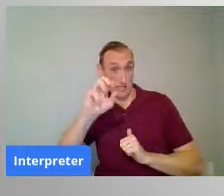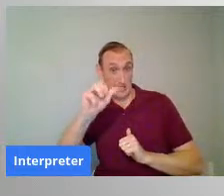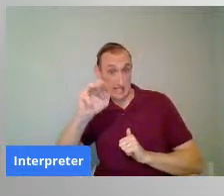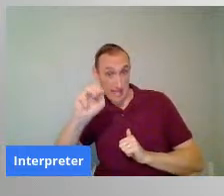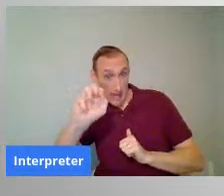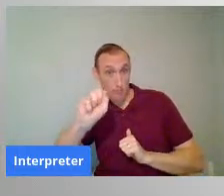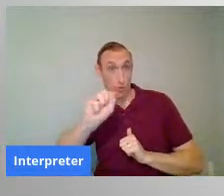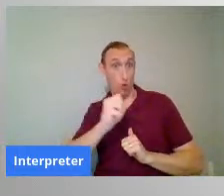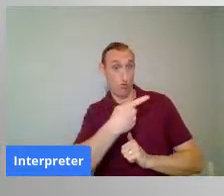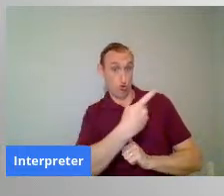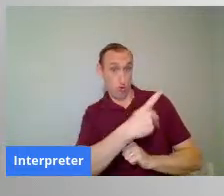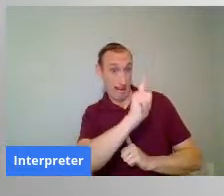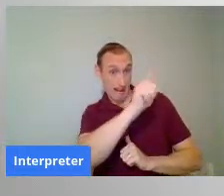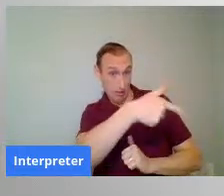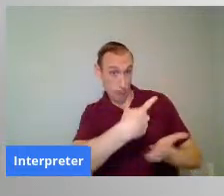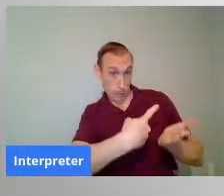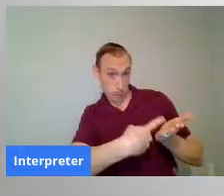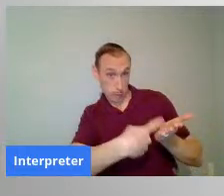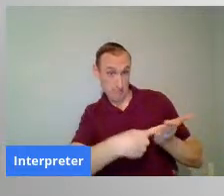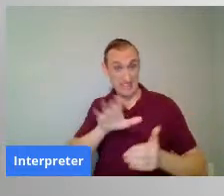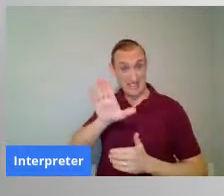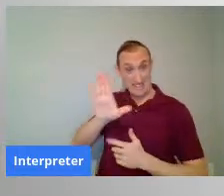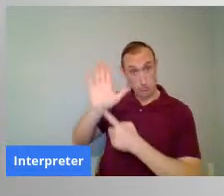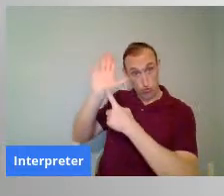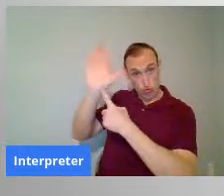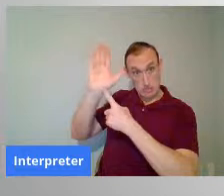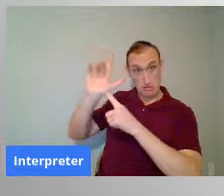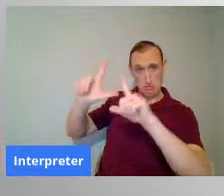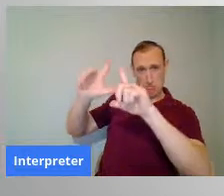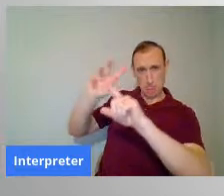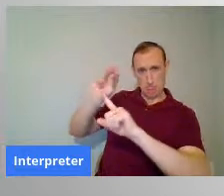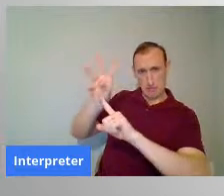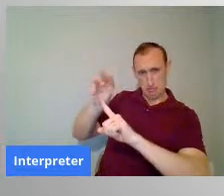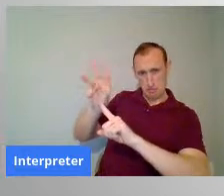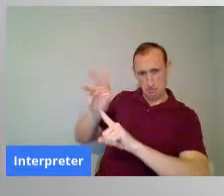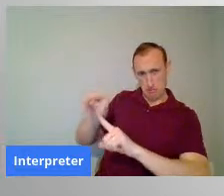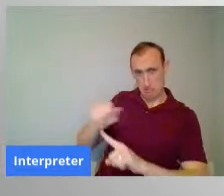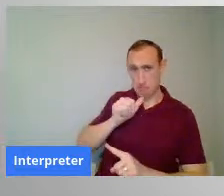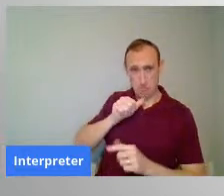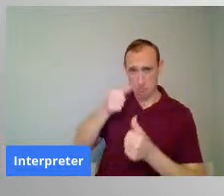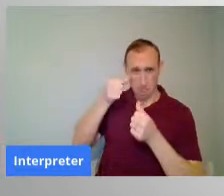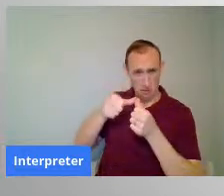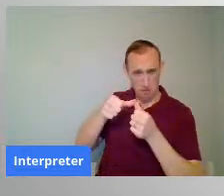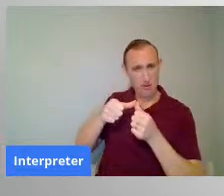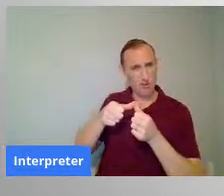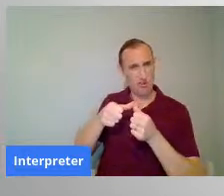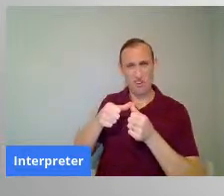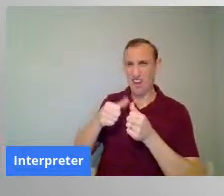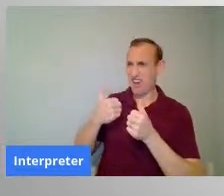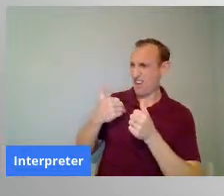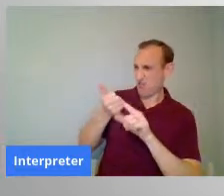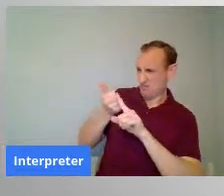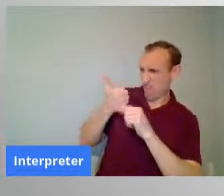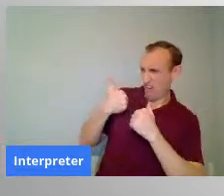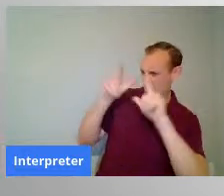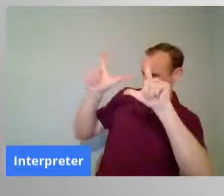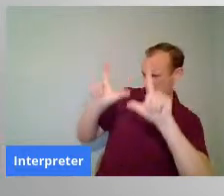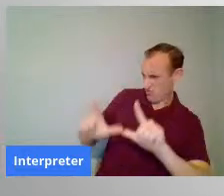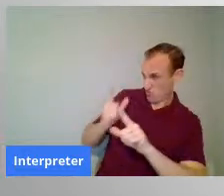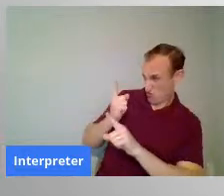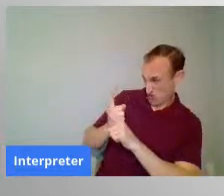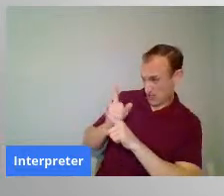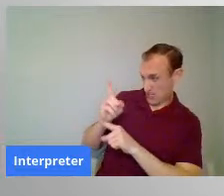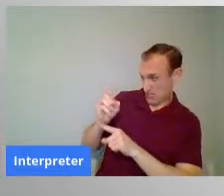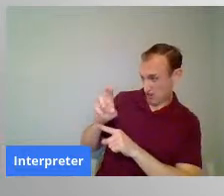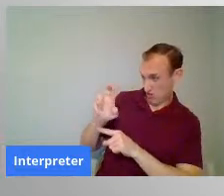I took any screenshots of his presentation. It was a little bit of a slideshow, as I recall, wasn't it, Dr. Thomas? Yes. I wonder if